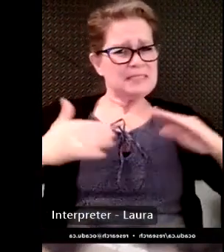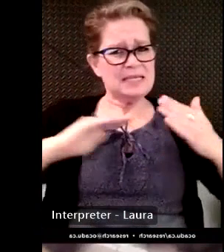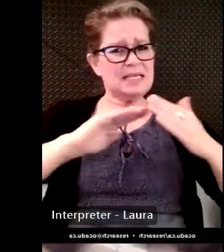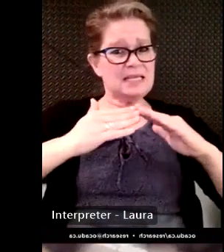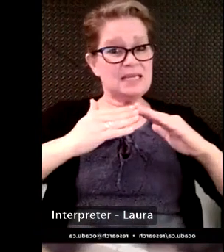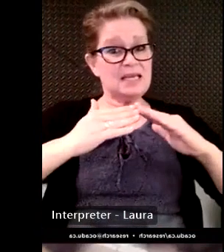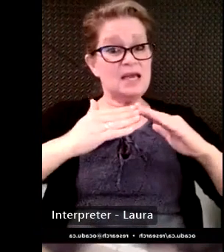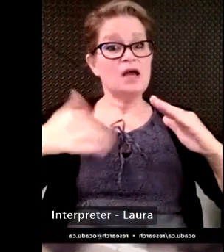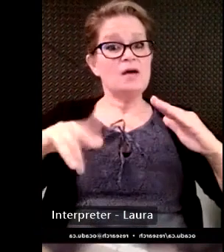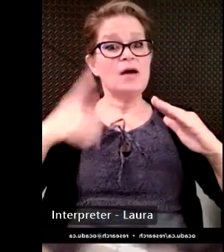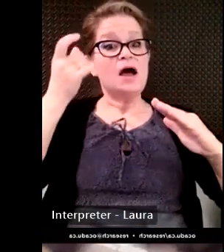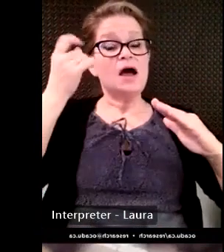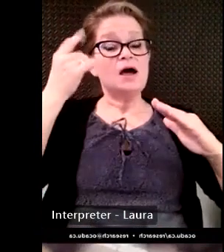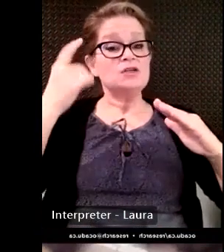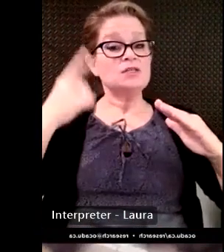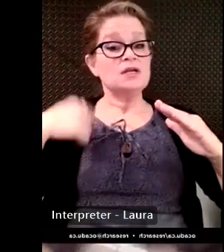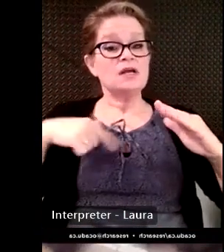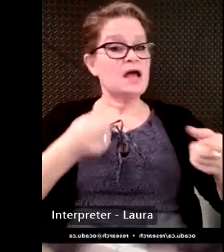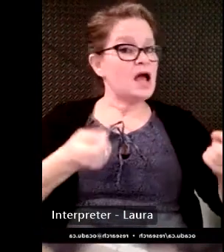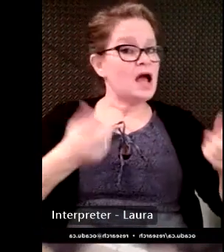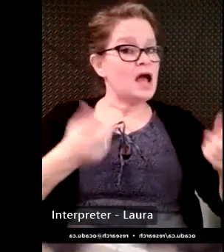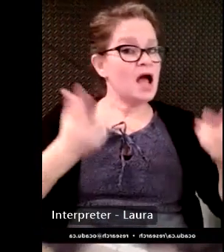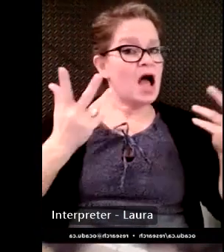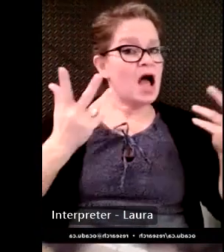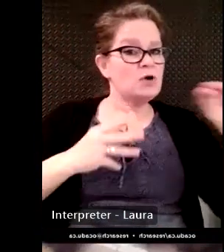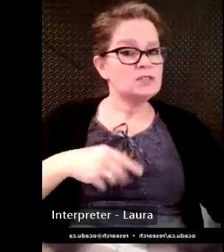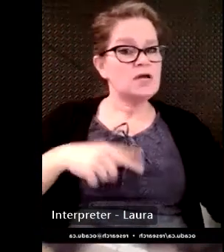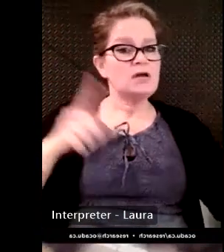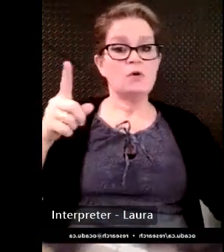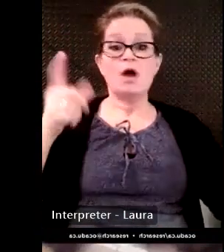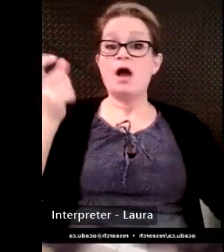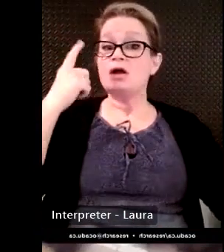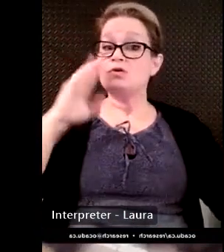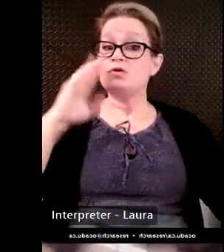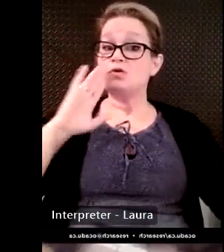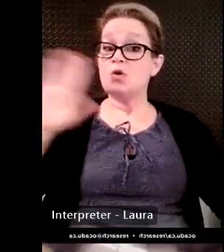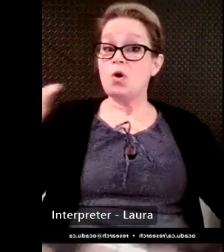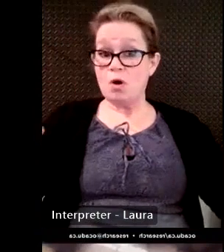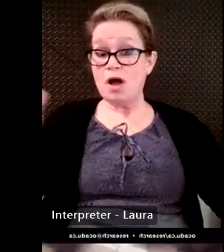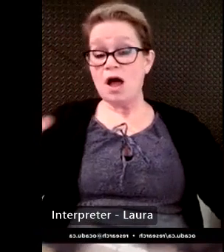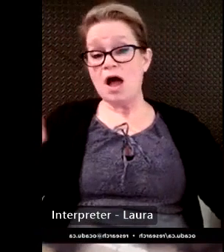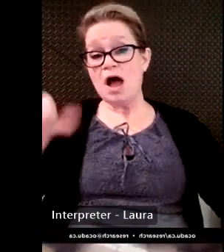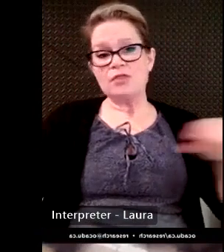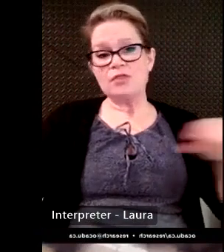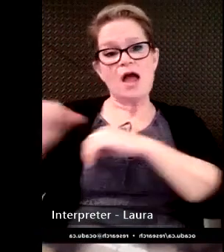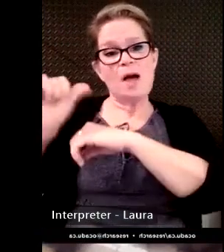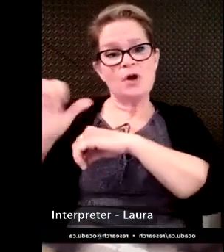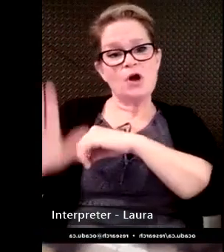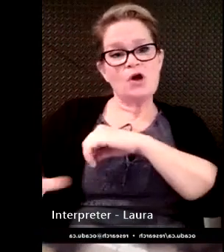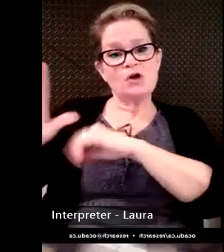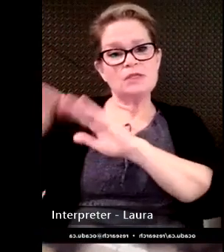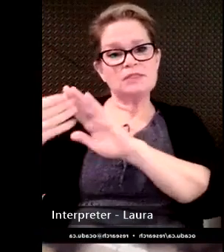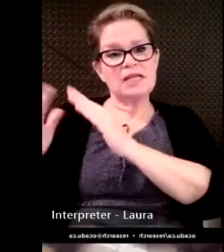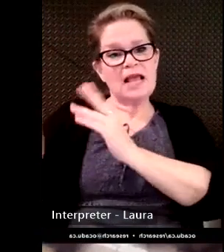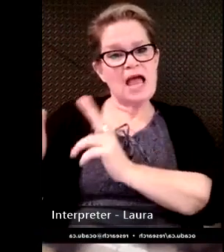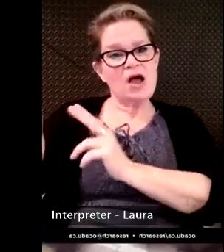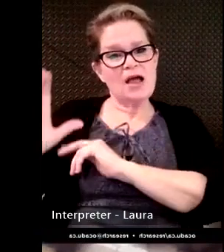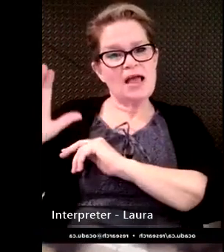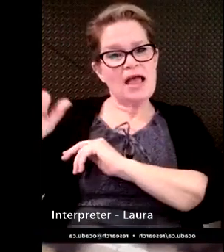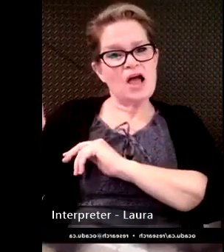because places like Winnipeg and Calgary and Edmonton have a much larger Indigenous population, and in terms of Métis population too, which is very important